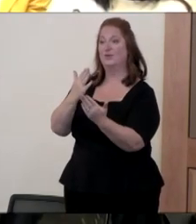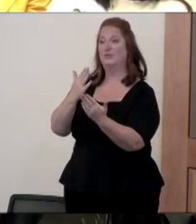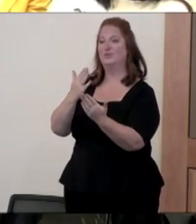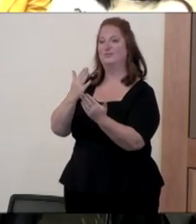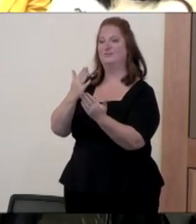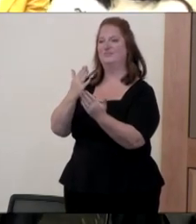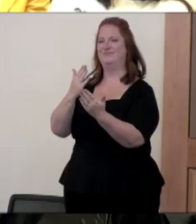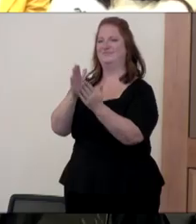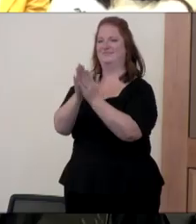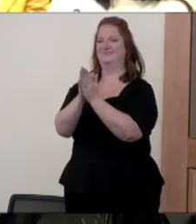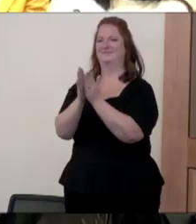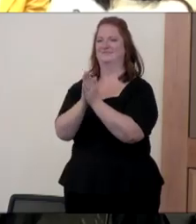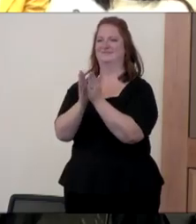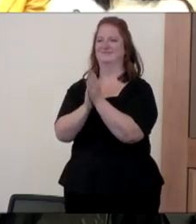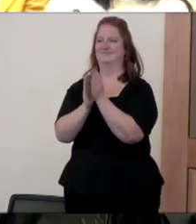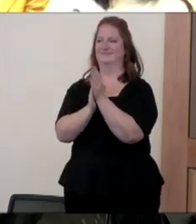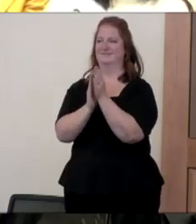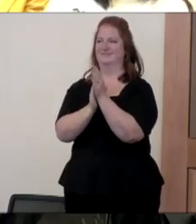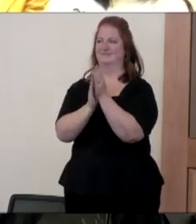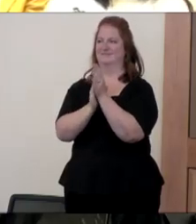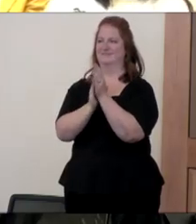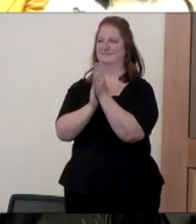that.